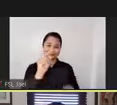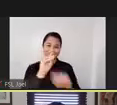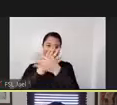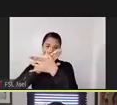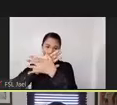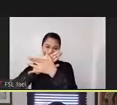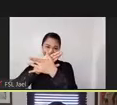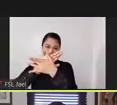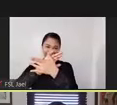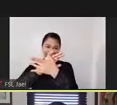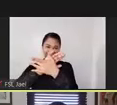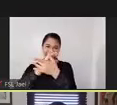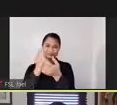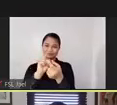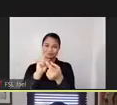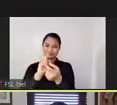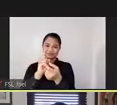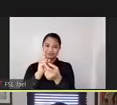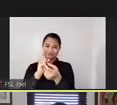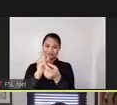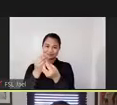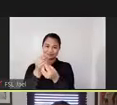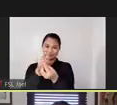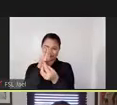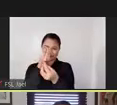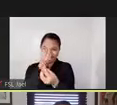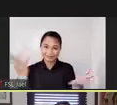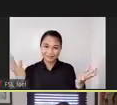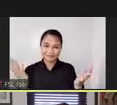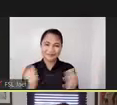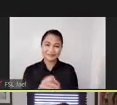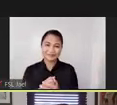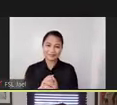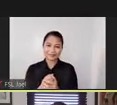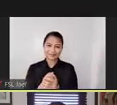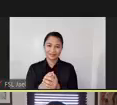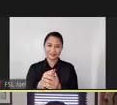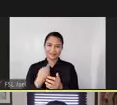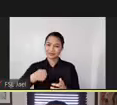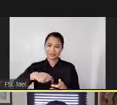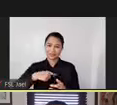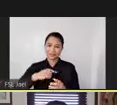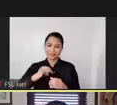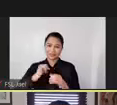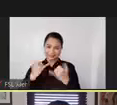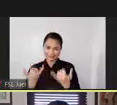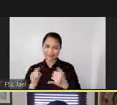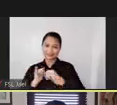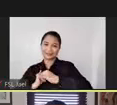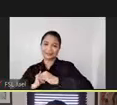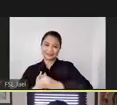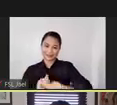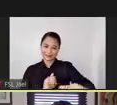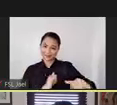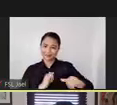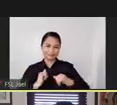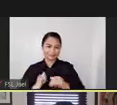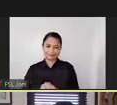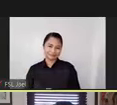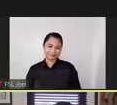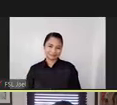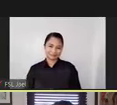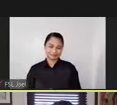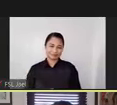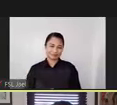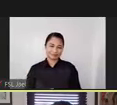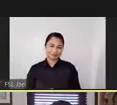Not even climate change as an issue managed to do that, managed to make the earth and every human